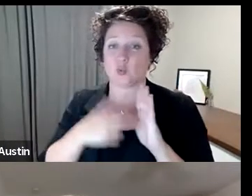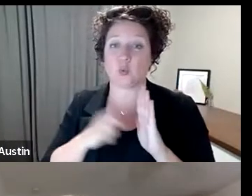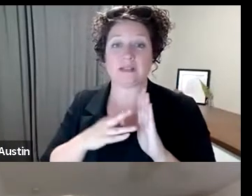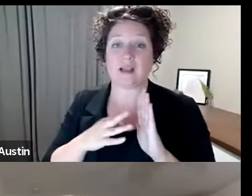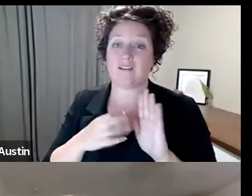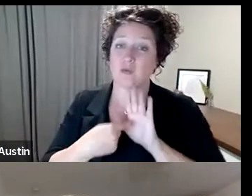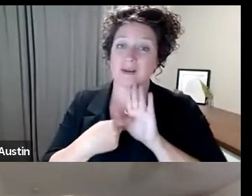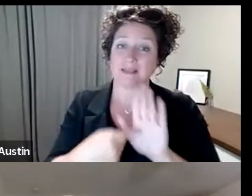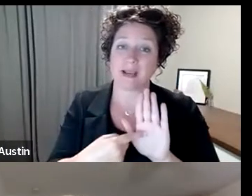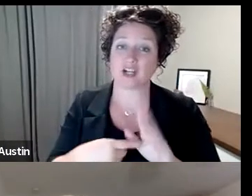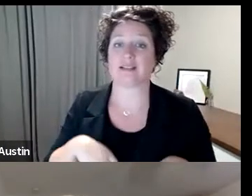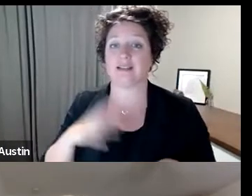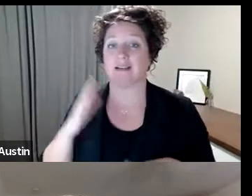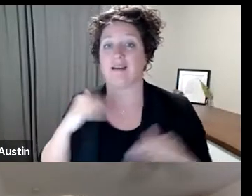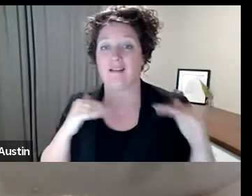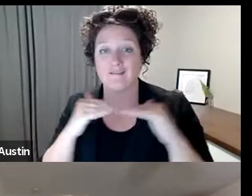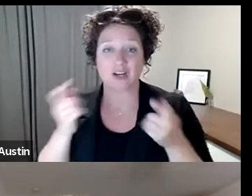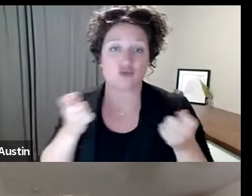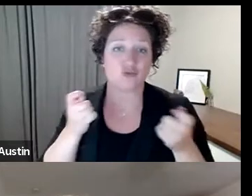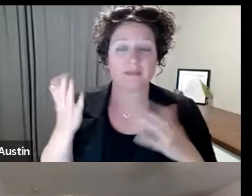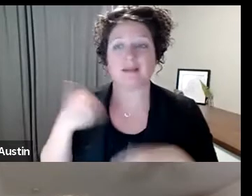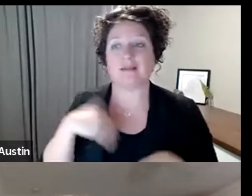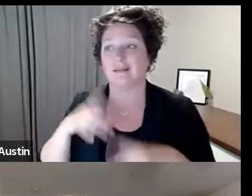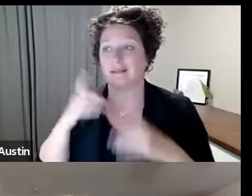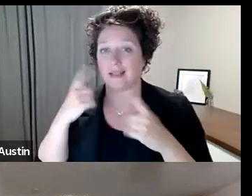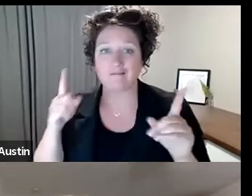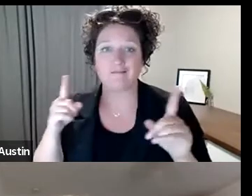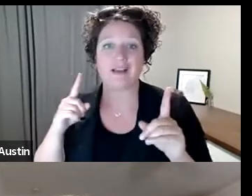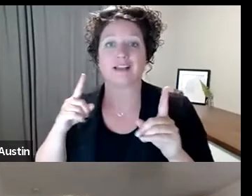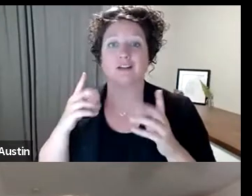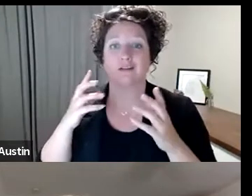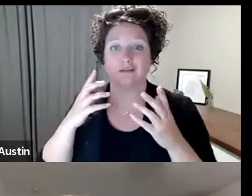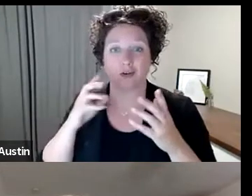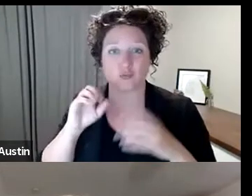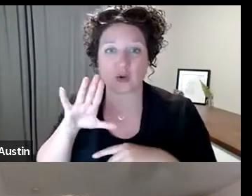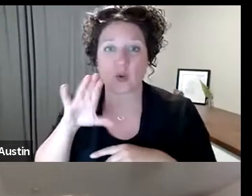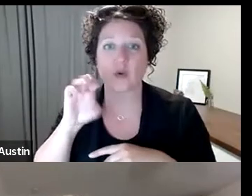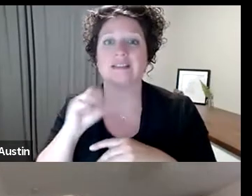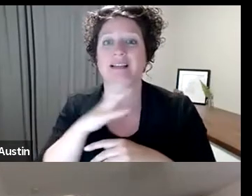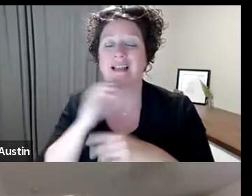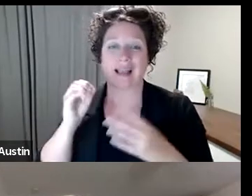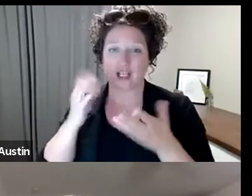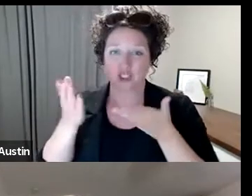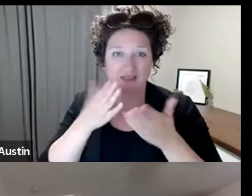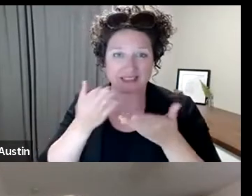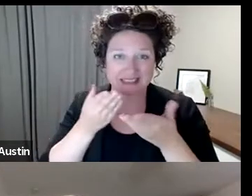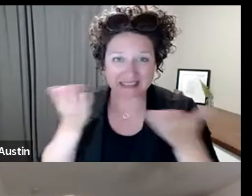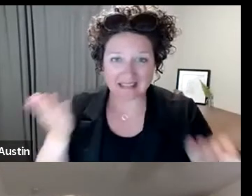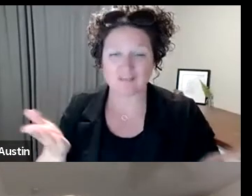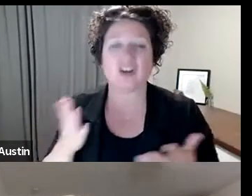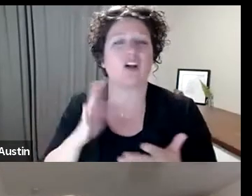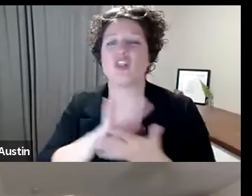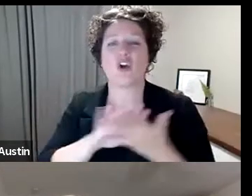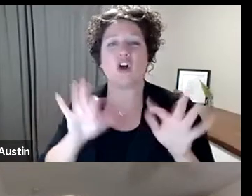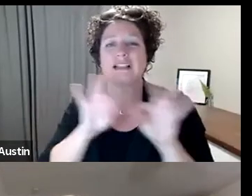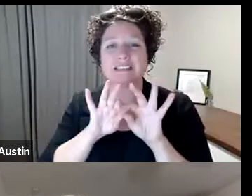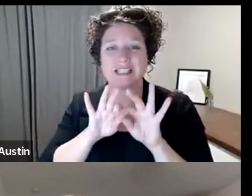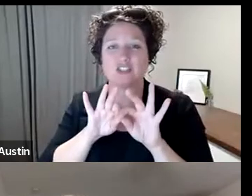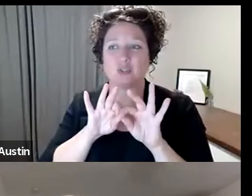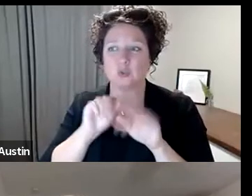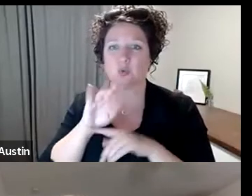transparency, fair treatment, effective recourse, and service delivery are all essential tools that we need to have in place in order